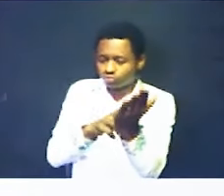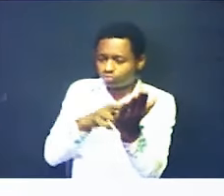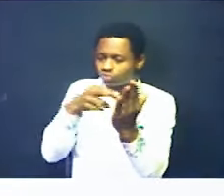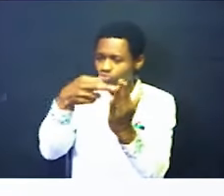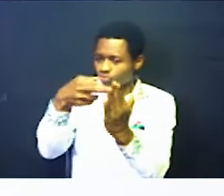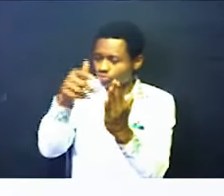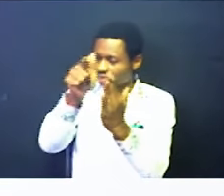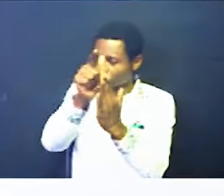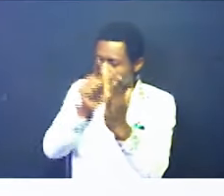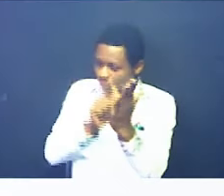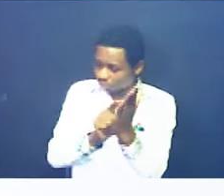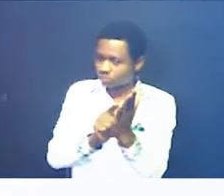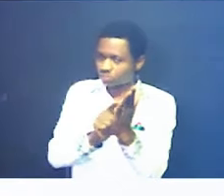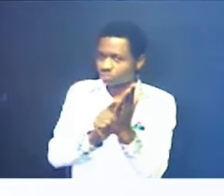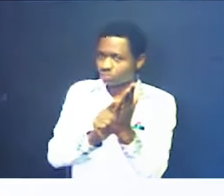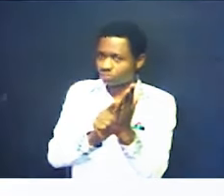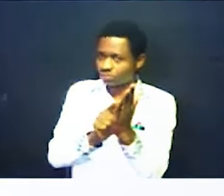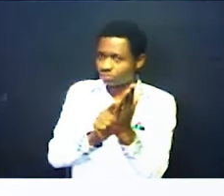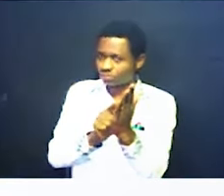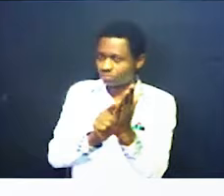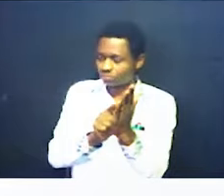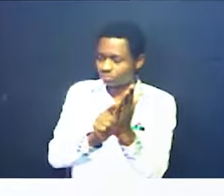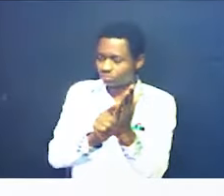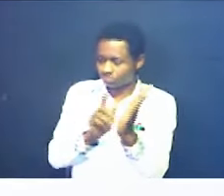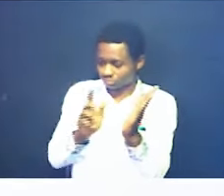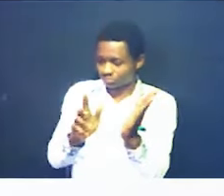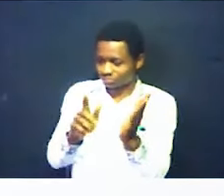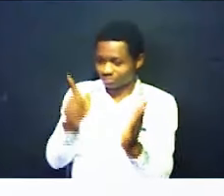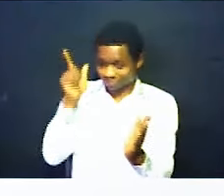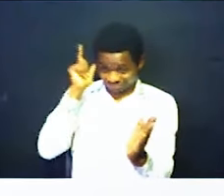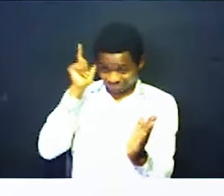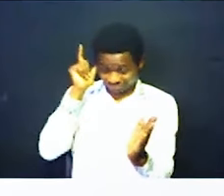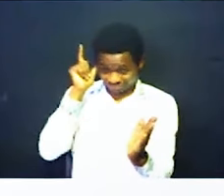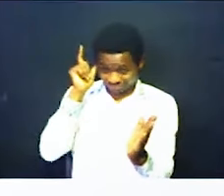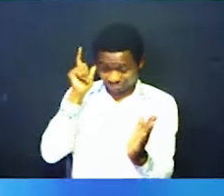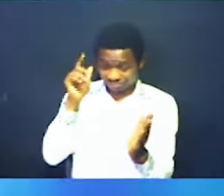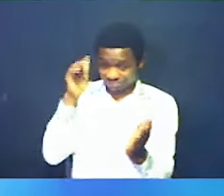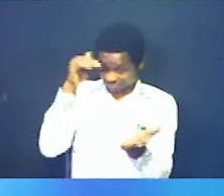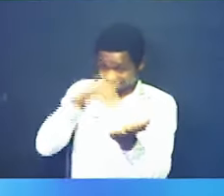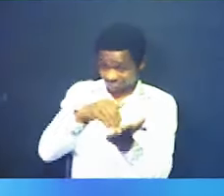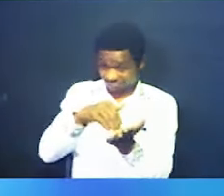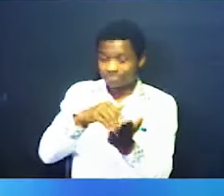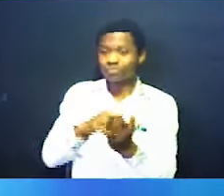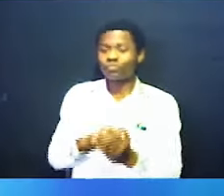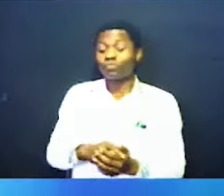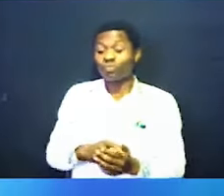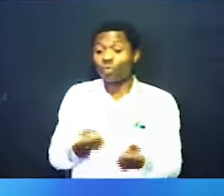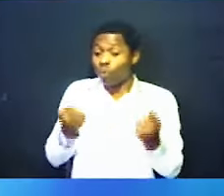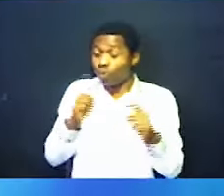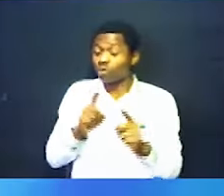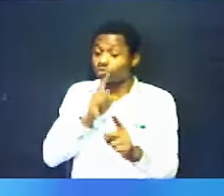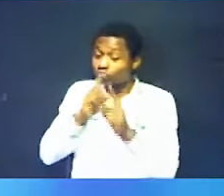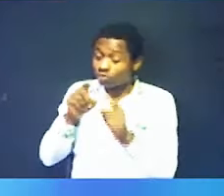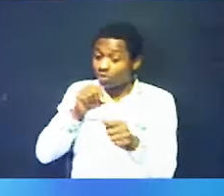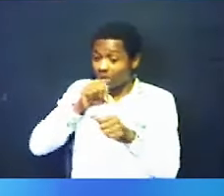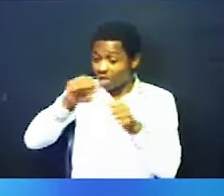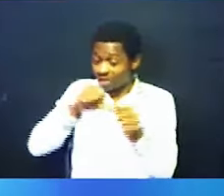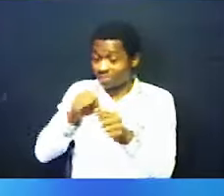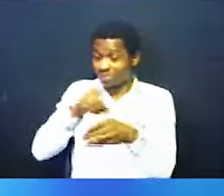take that from me. We talk about